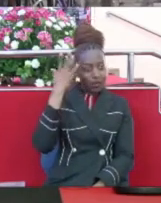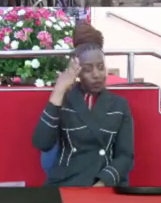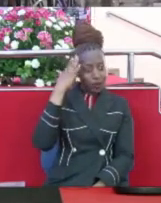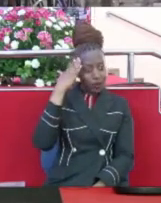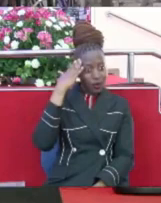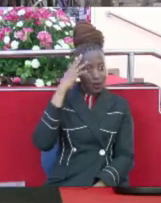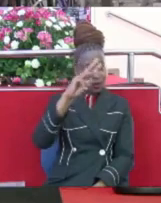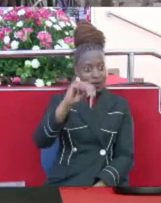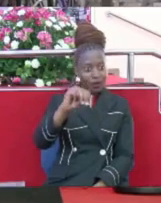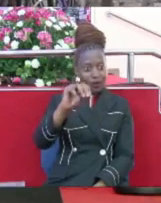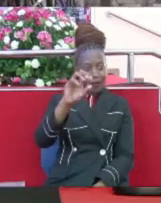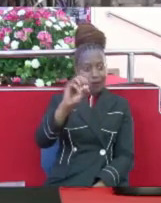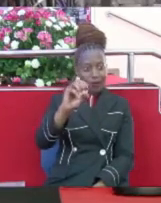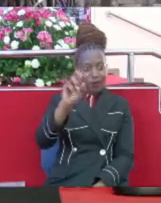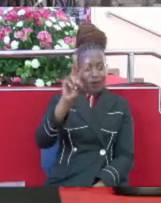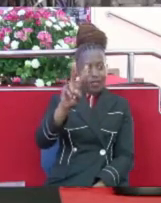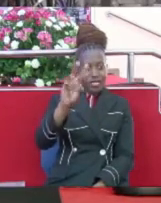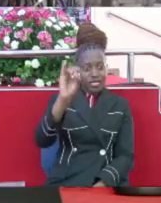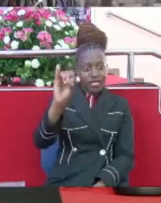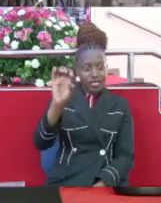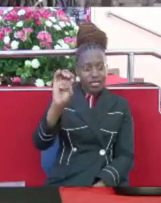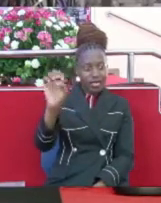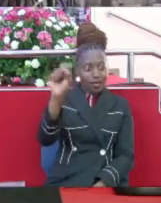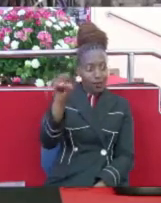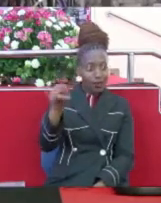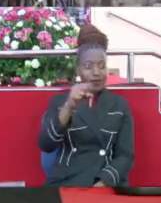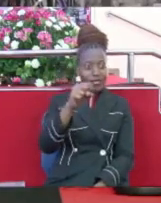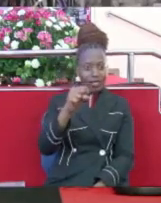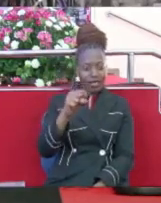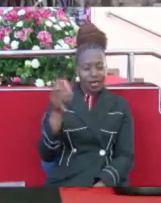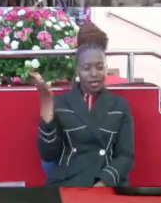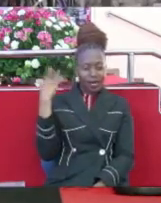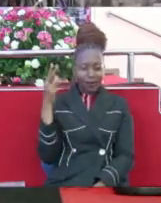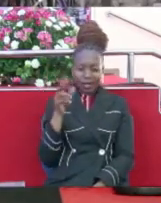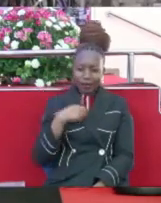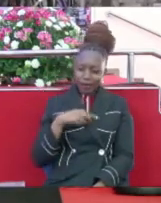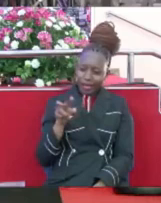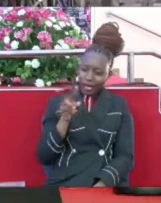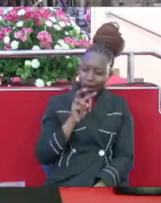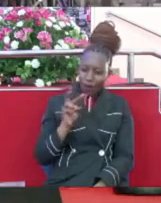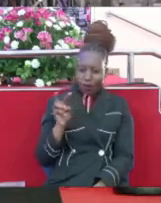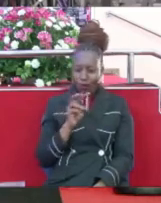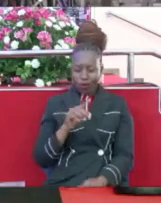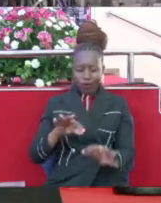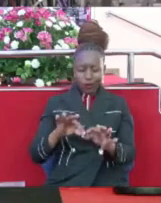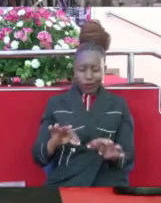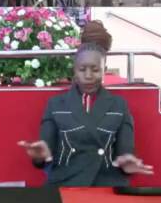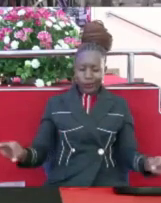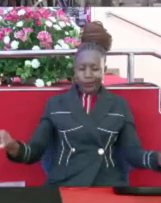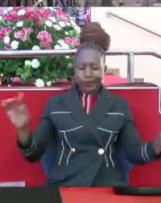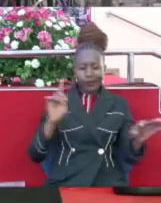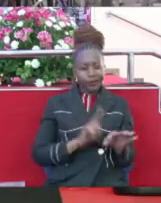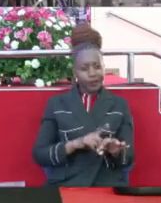Series are those kind of movies that you can watch day in, day out, for a whole 1 month. You are glued on a TV at